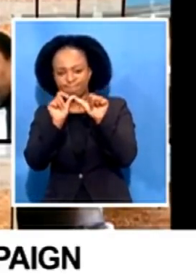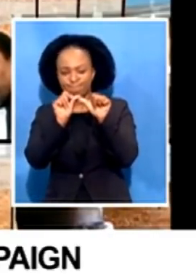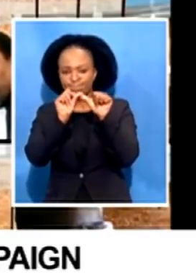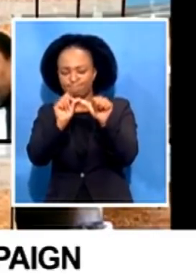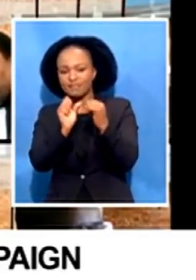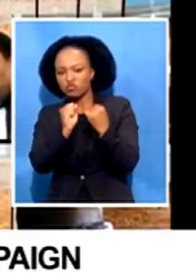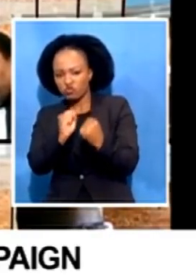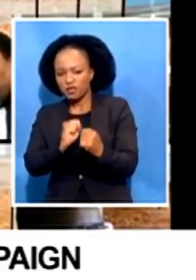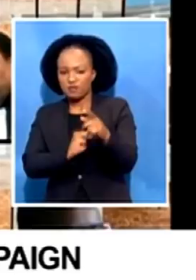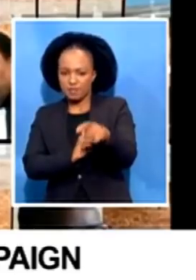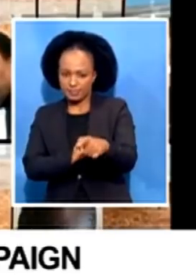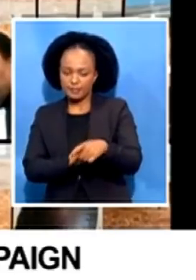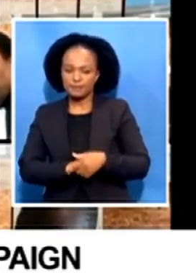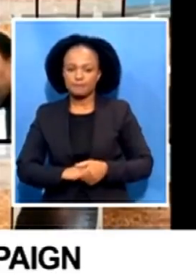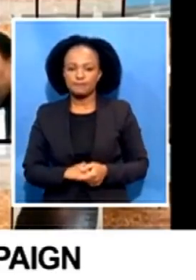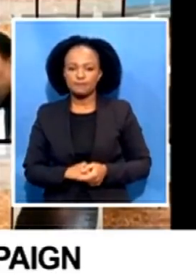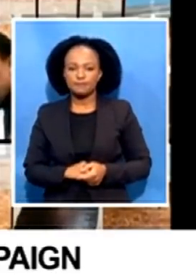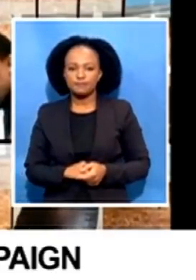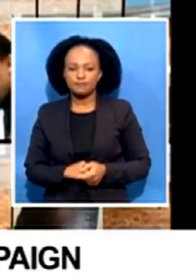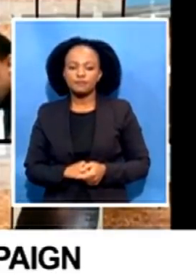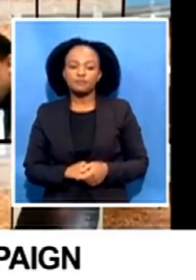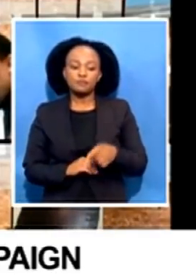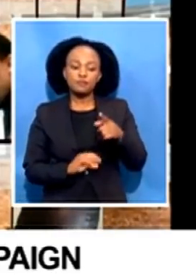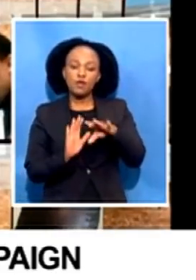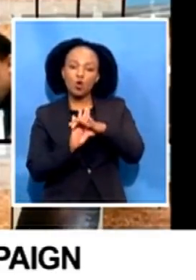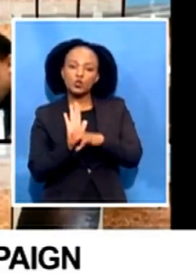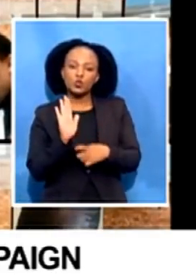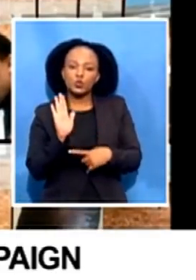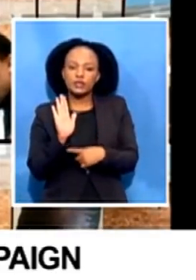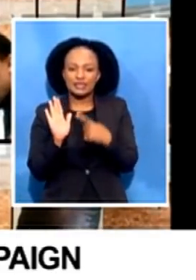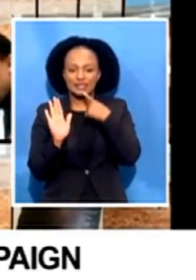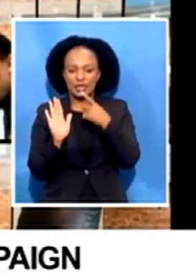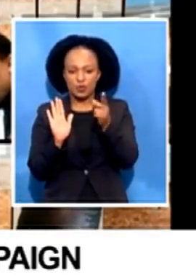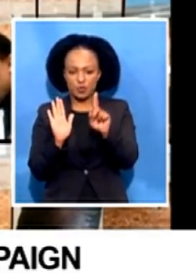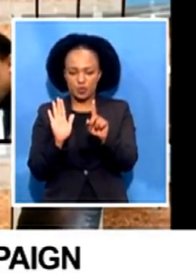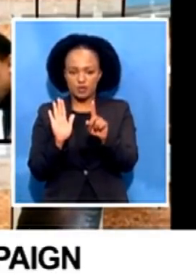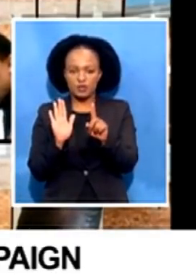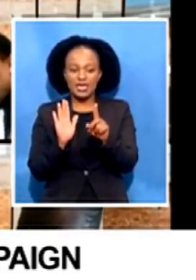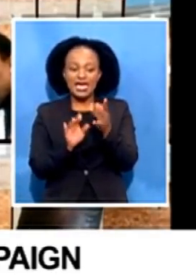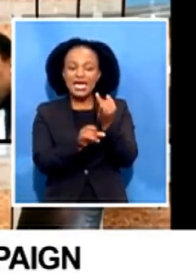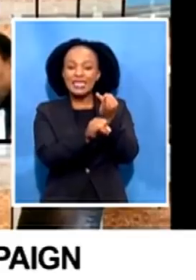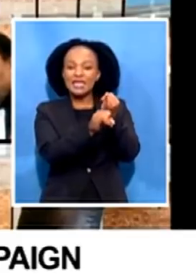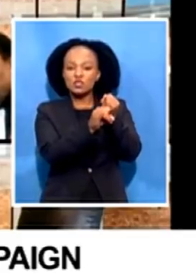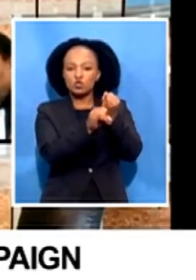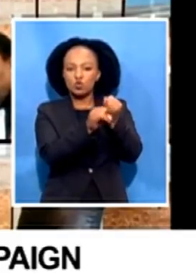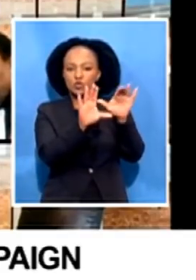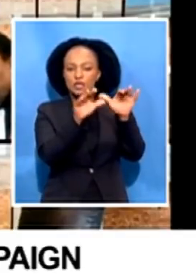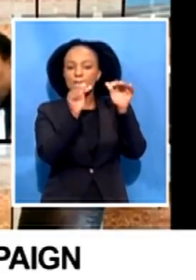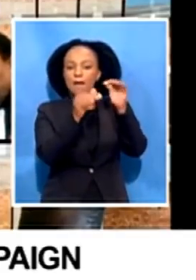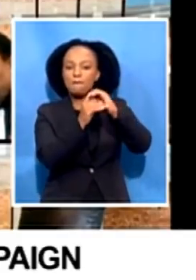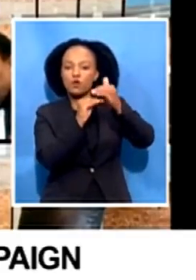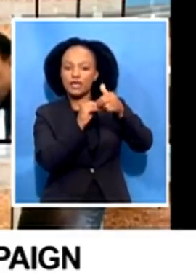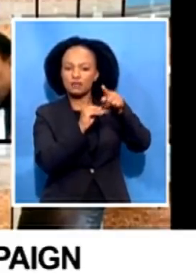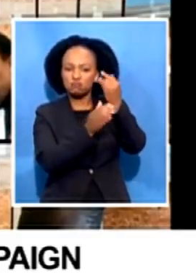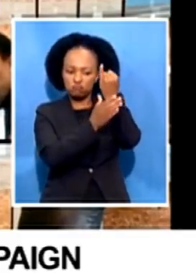as follows. It says these institutions are independent and subject only to the Constitution and the law, and they